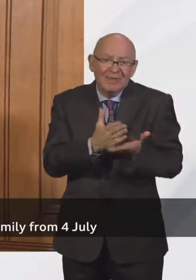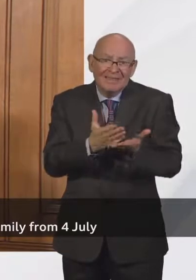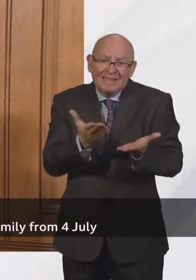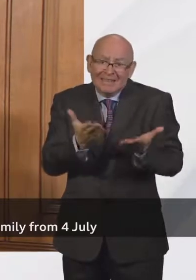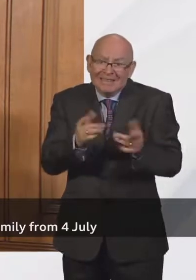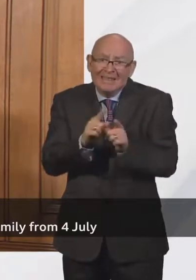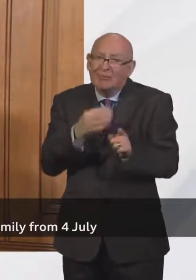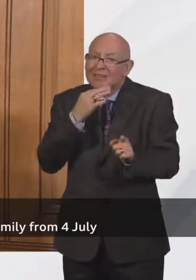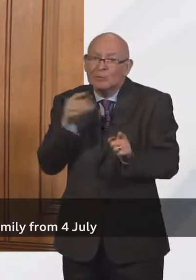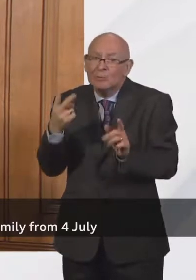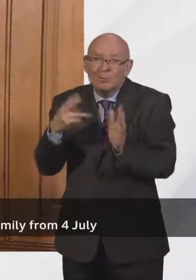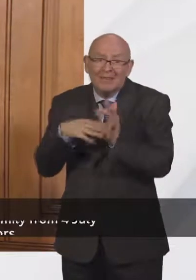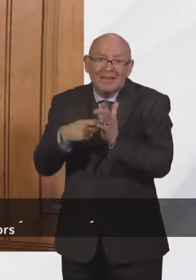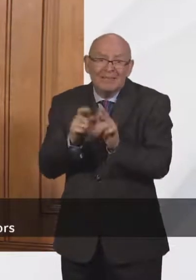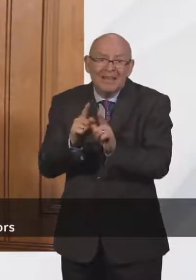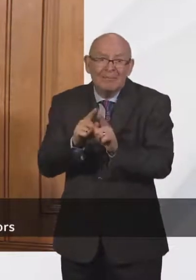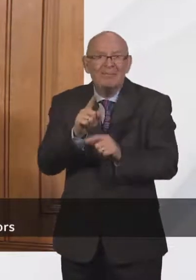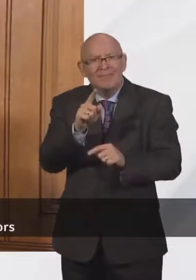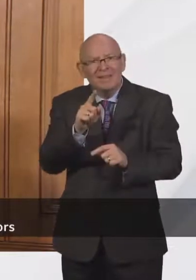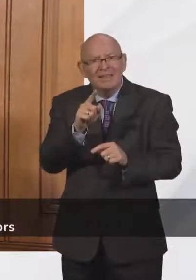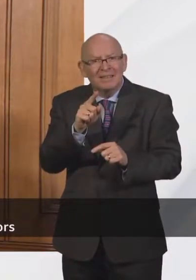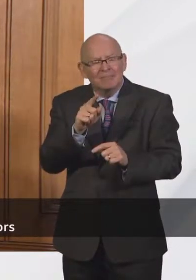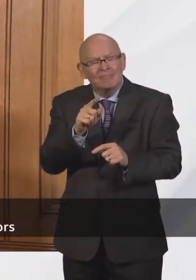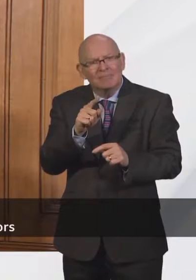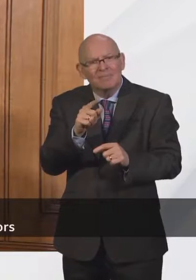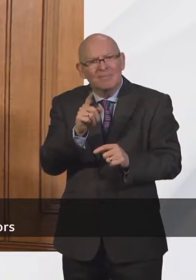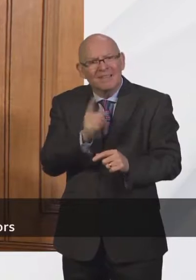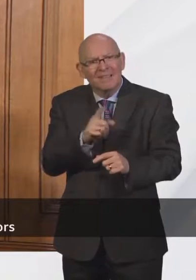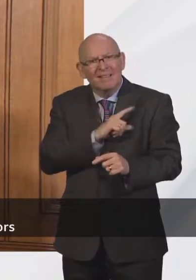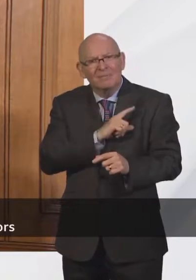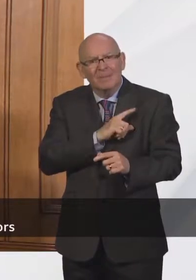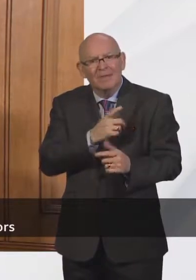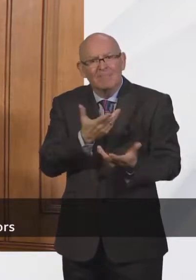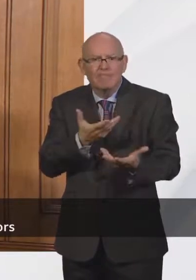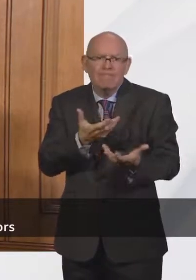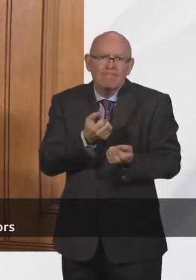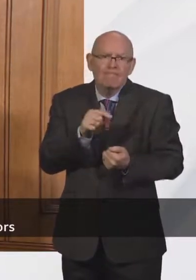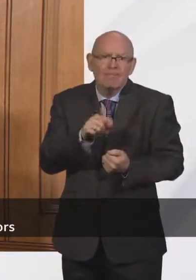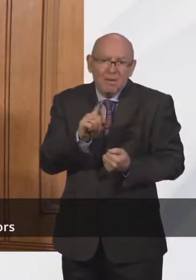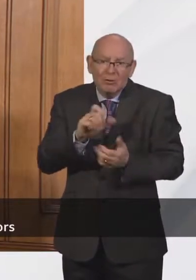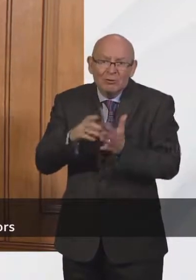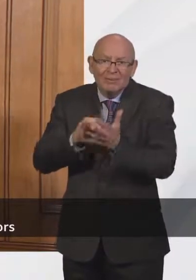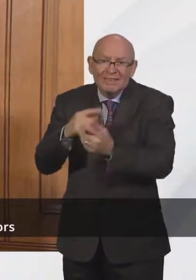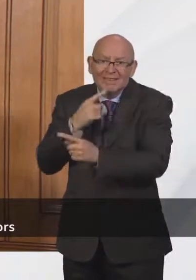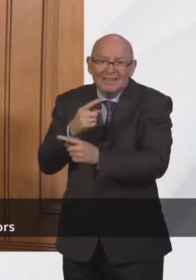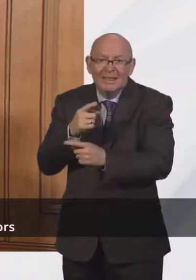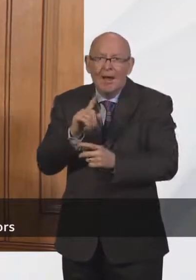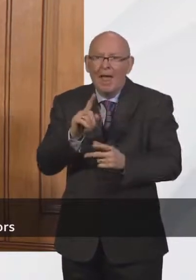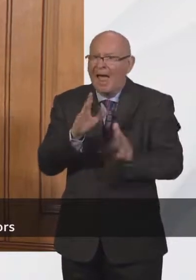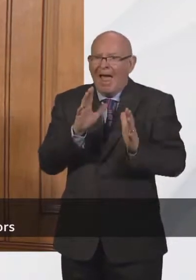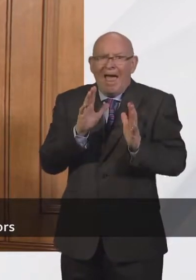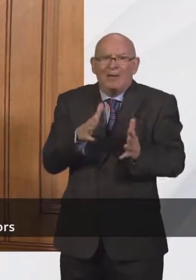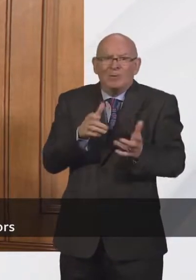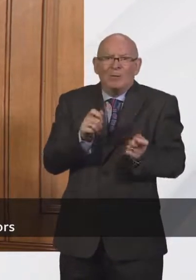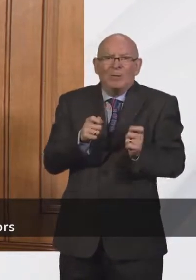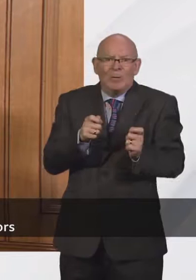package that's been announced, it is not risk-free. It cannot be risk-free. Every time you take a step to open up, there is some associated